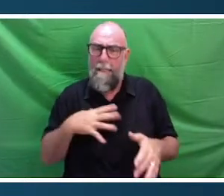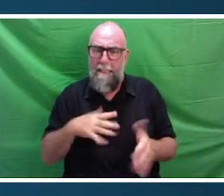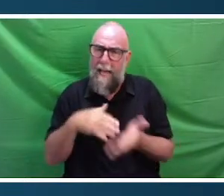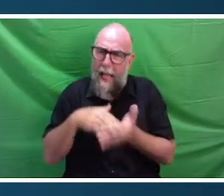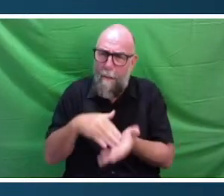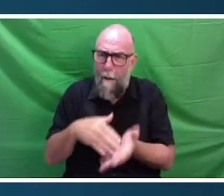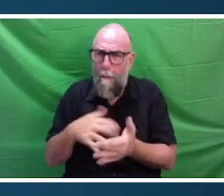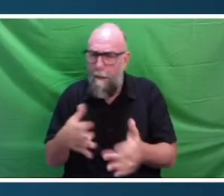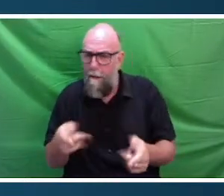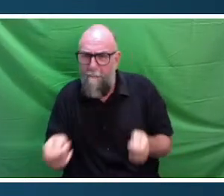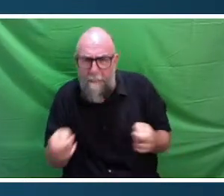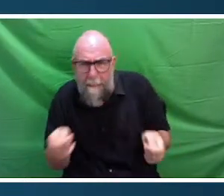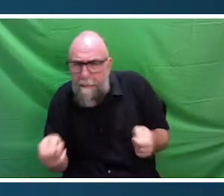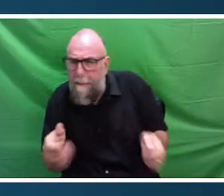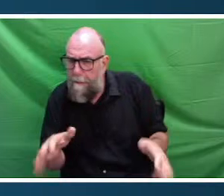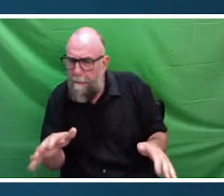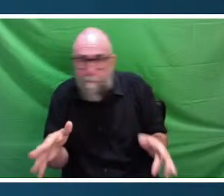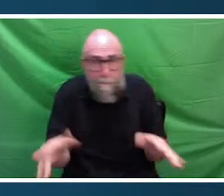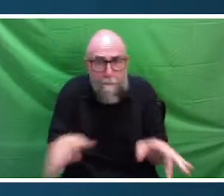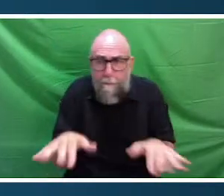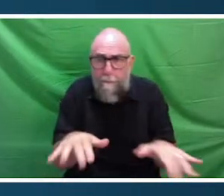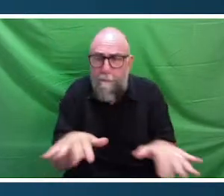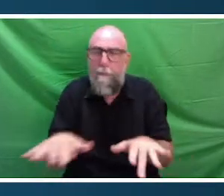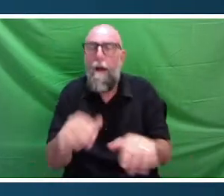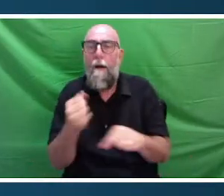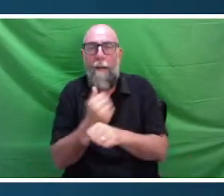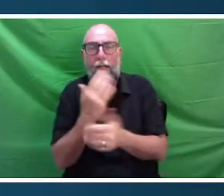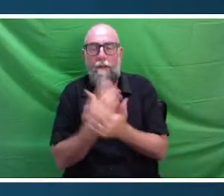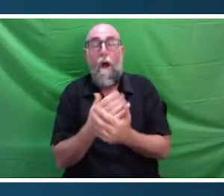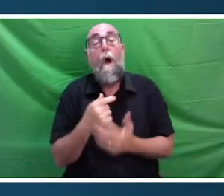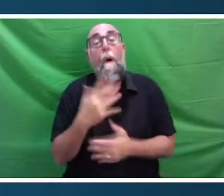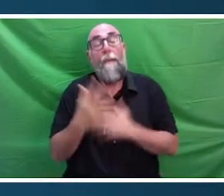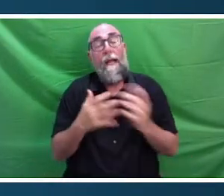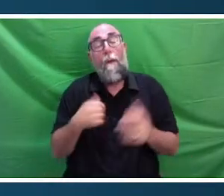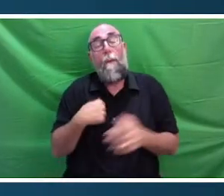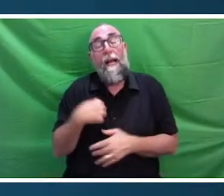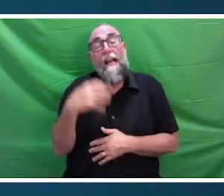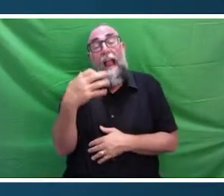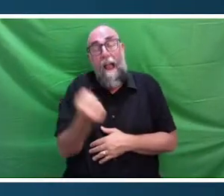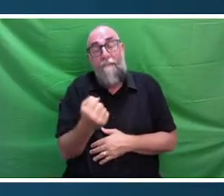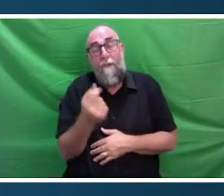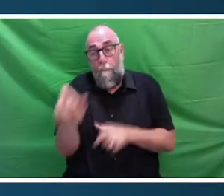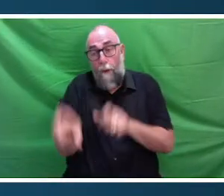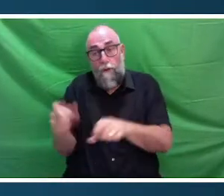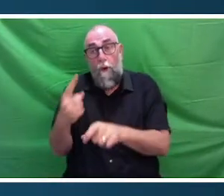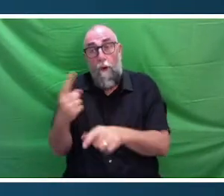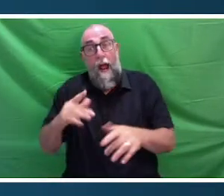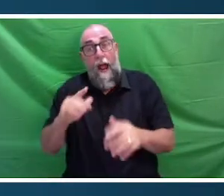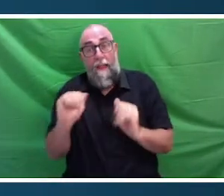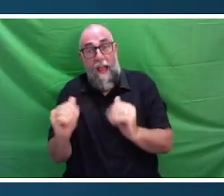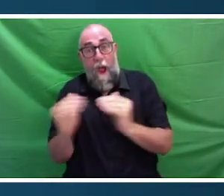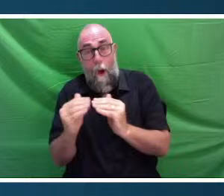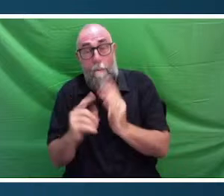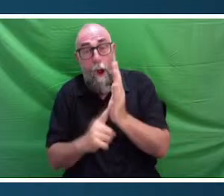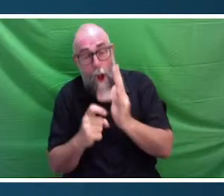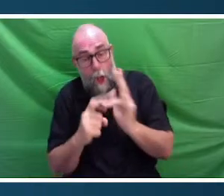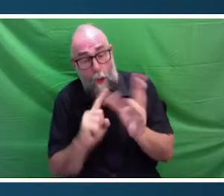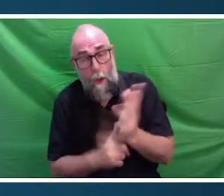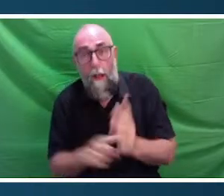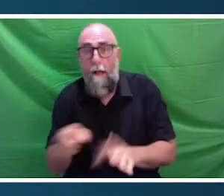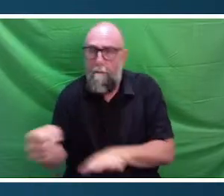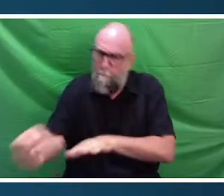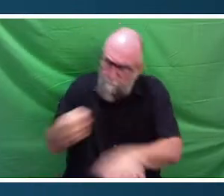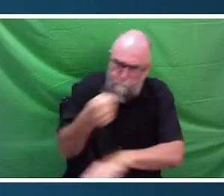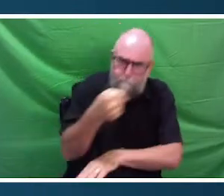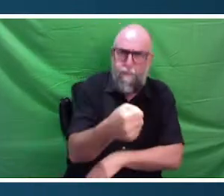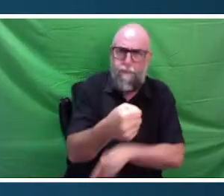capacity. True localization means placing local voices in charge, valuing and leveraging their wisdom and